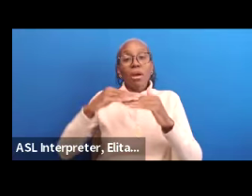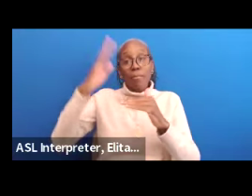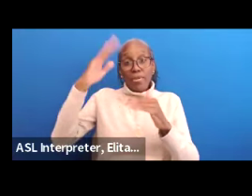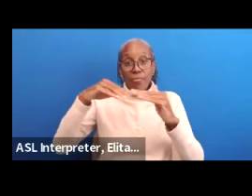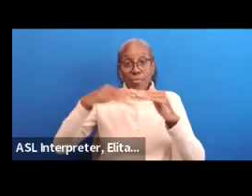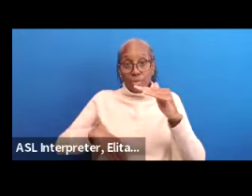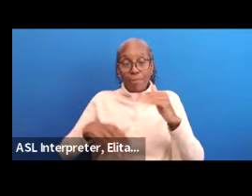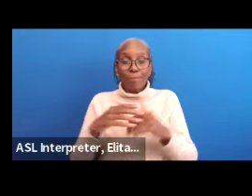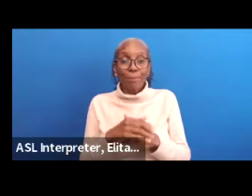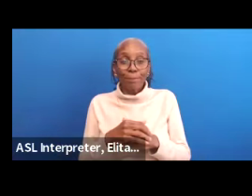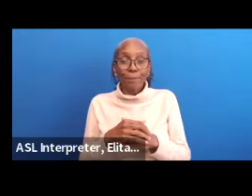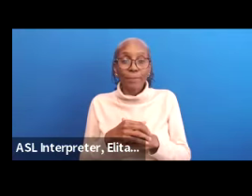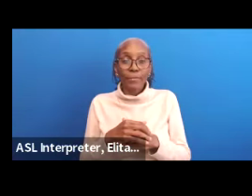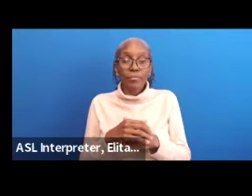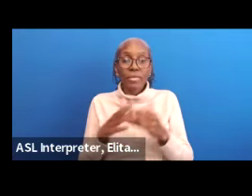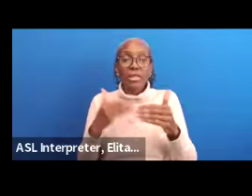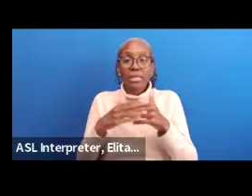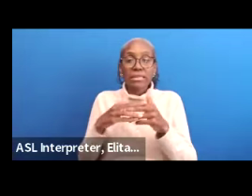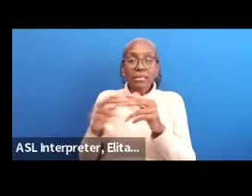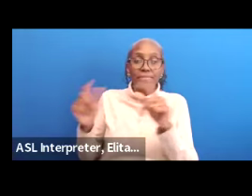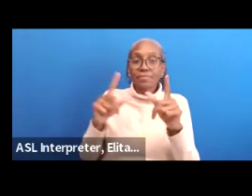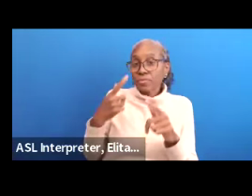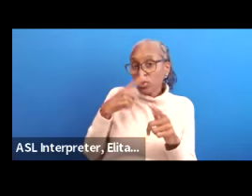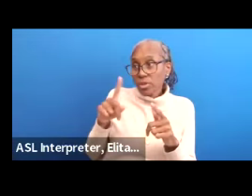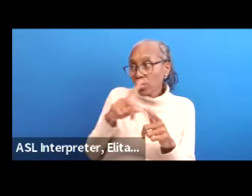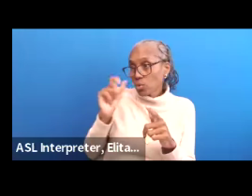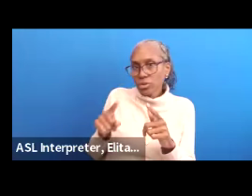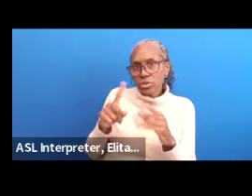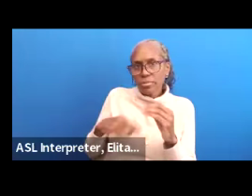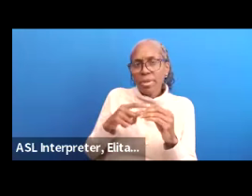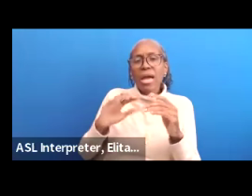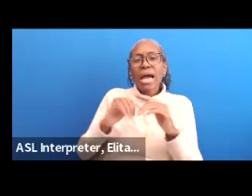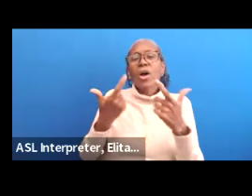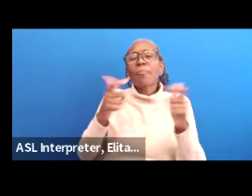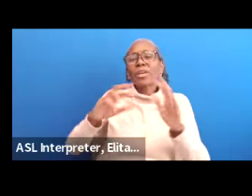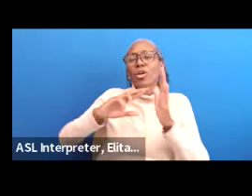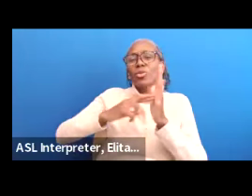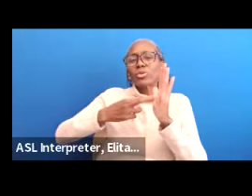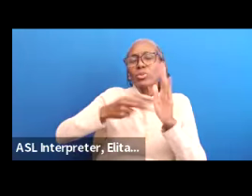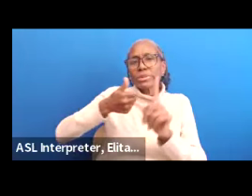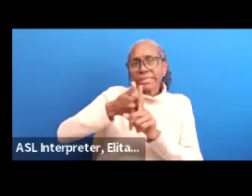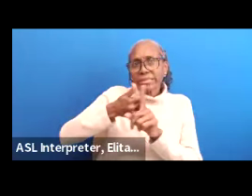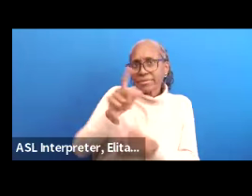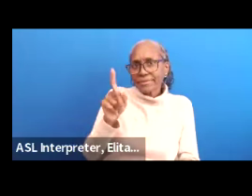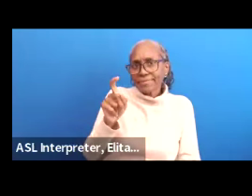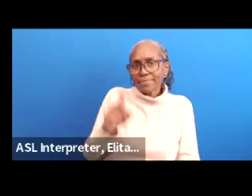below. Dr. Next Marco, slide. there's a question about how big those screws are.